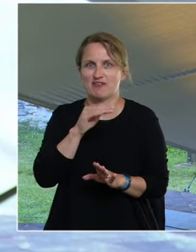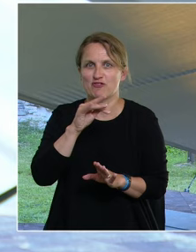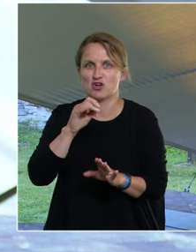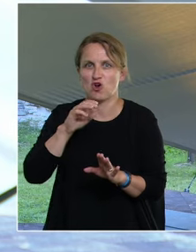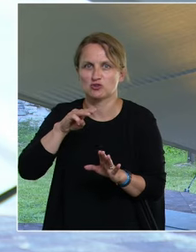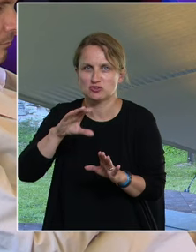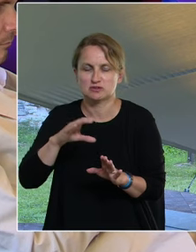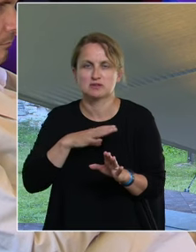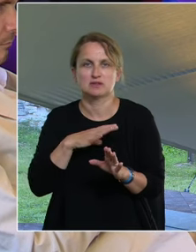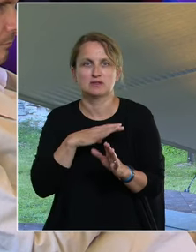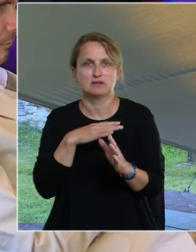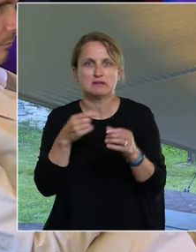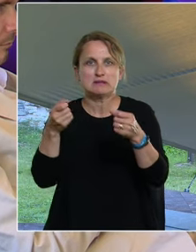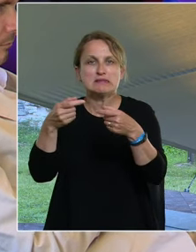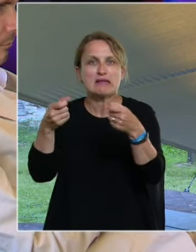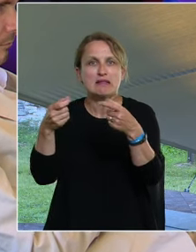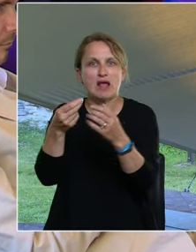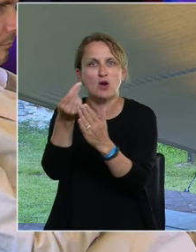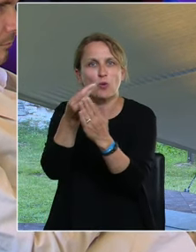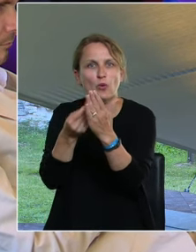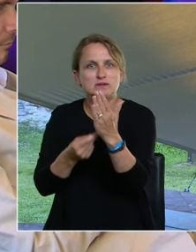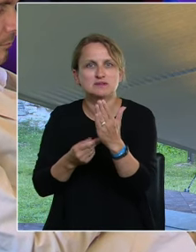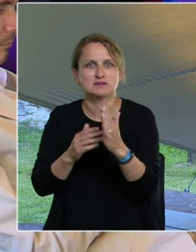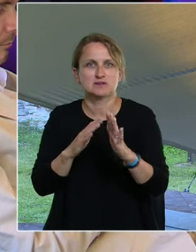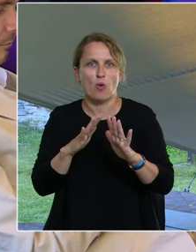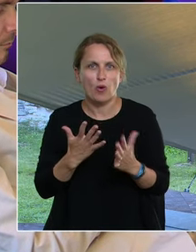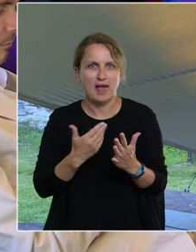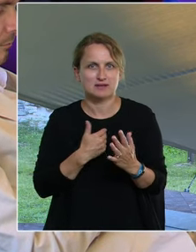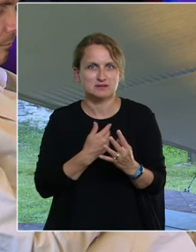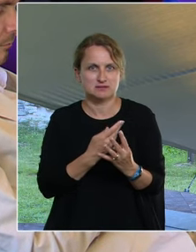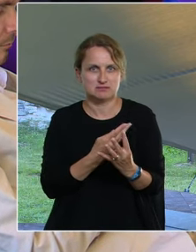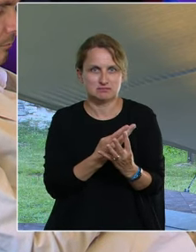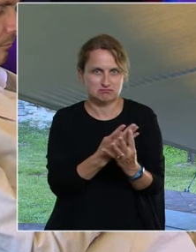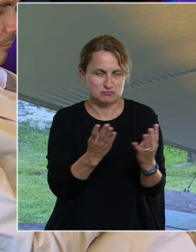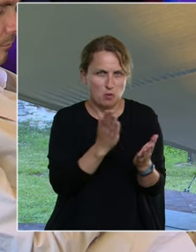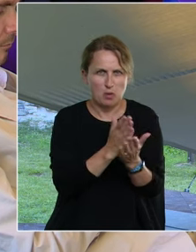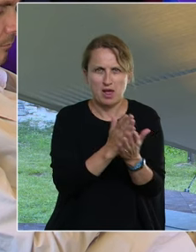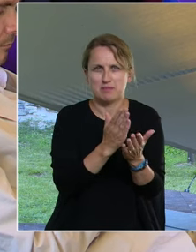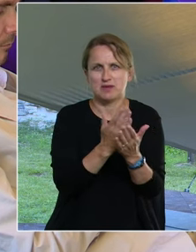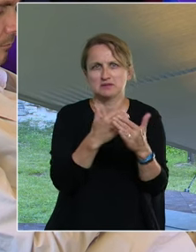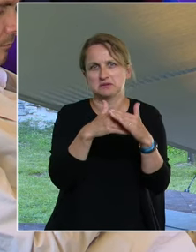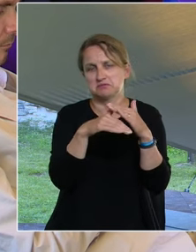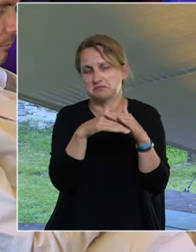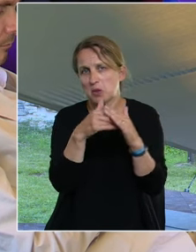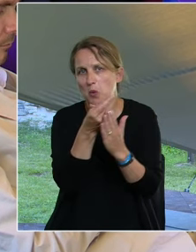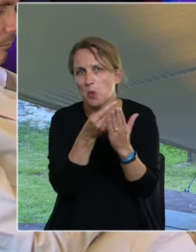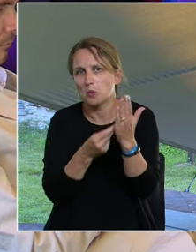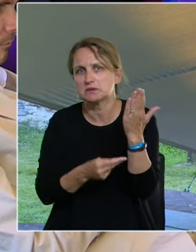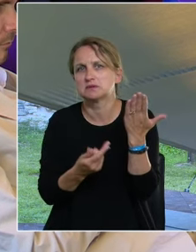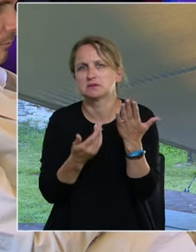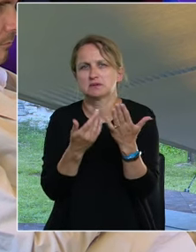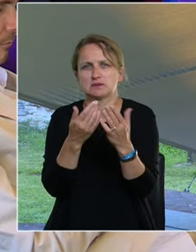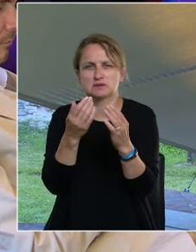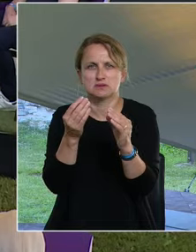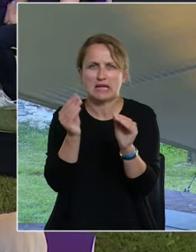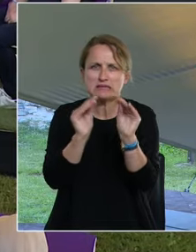digital arts has already sort of been around, was the next thing, you know, after video art, installation art, you know, it suddenly all of a sudden